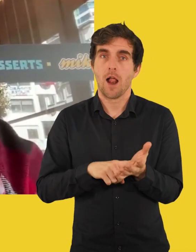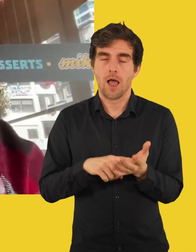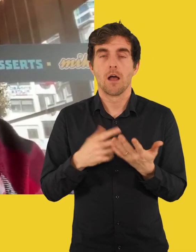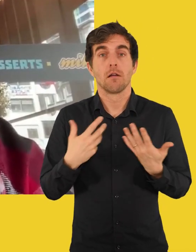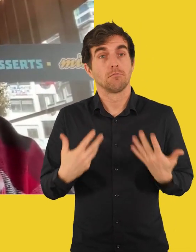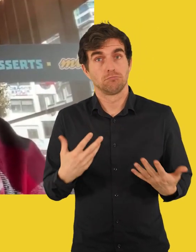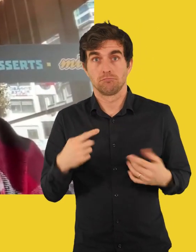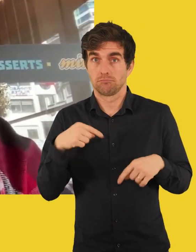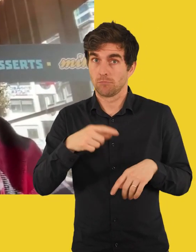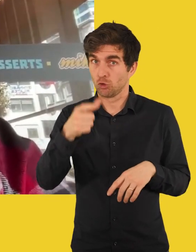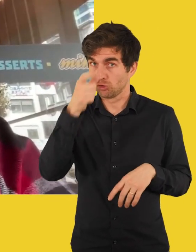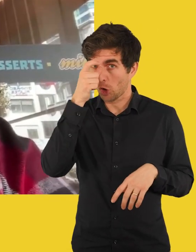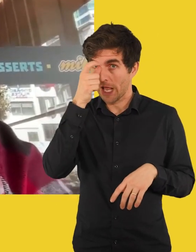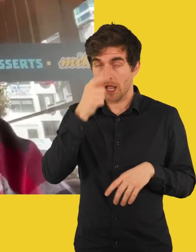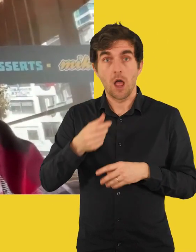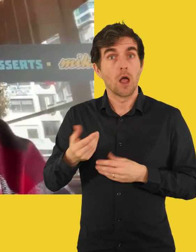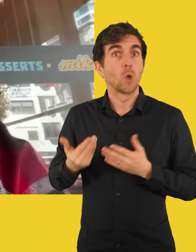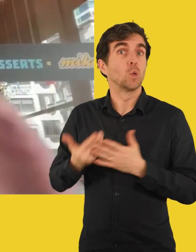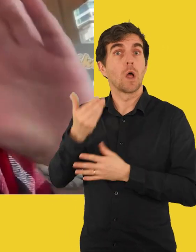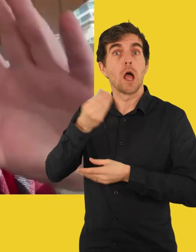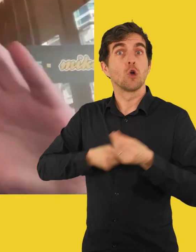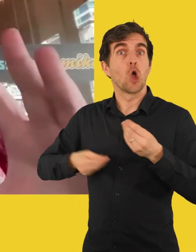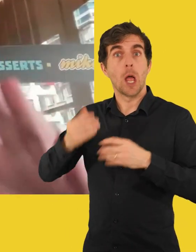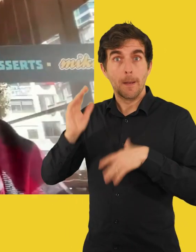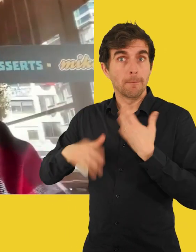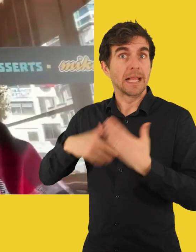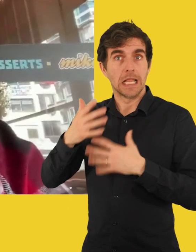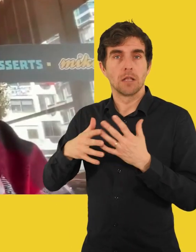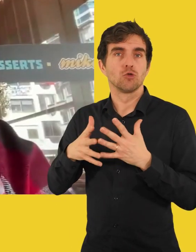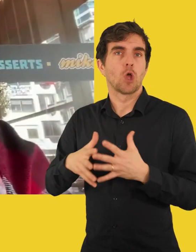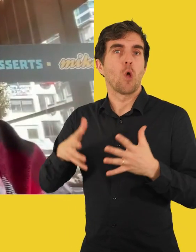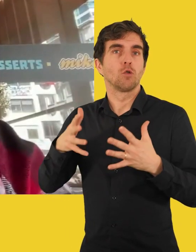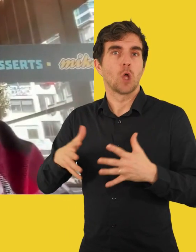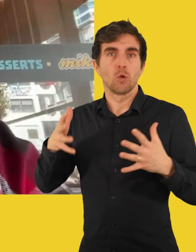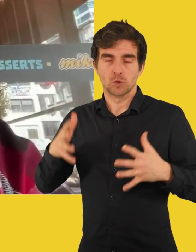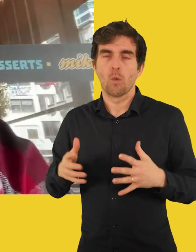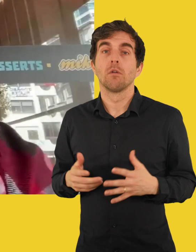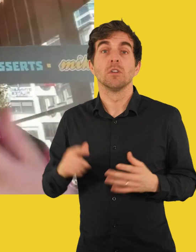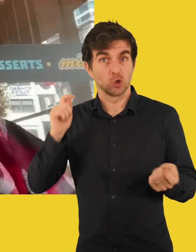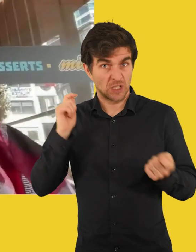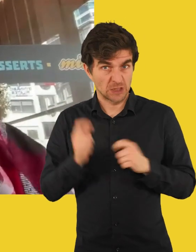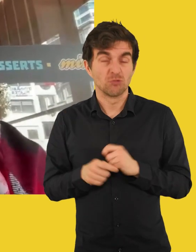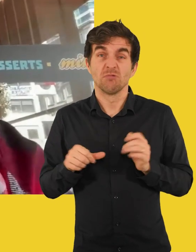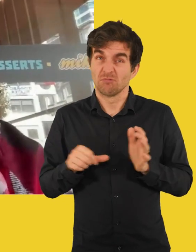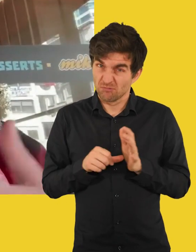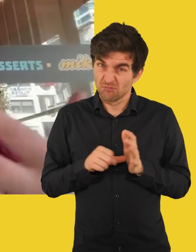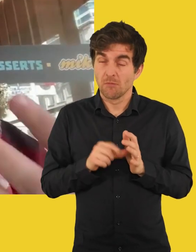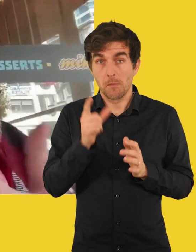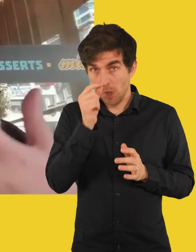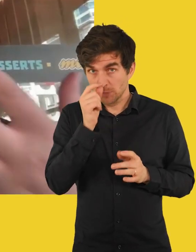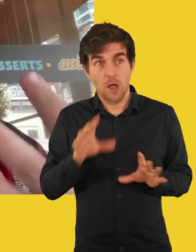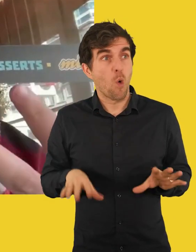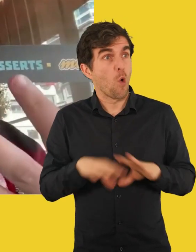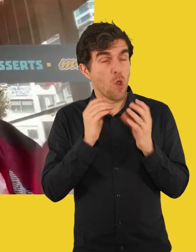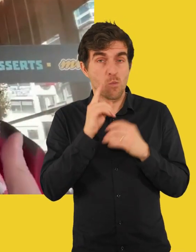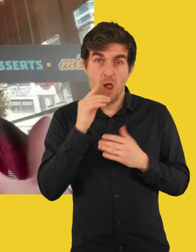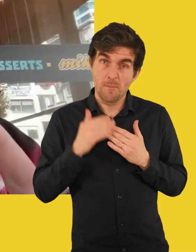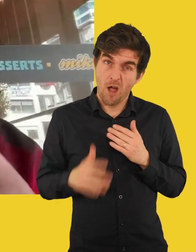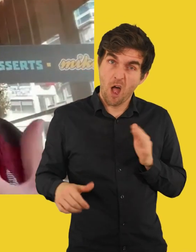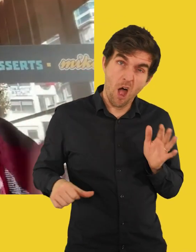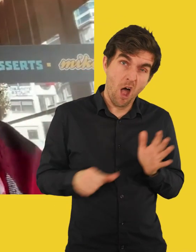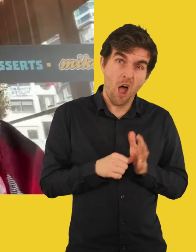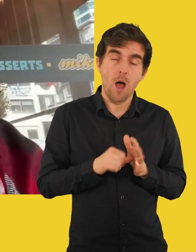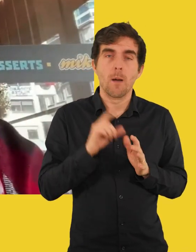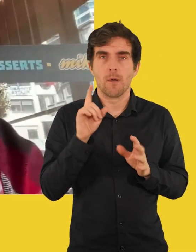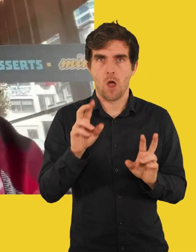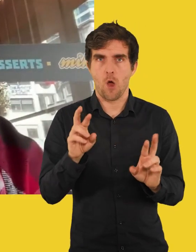DL team. And this movement in Turkey, a new economy movement is growing. Times are changing and tough everything may be